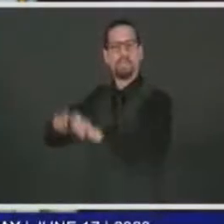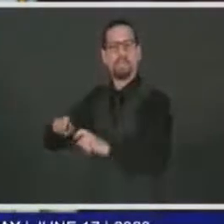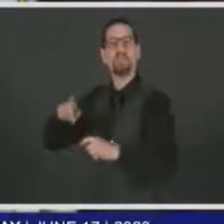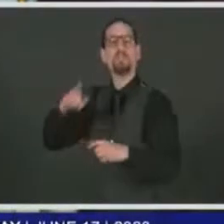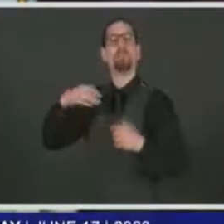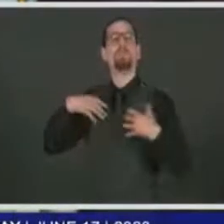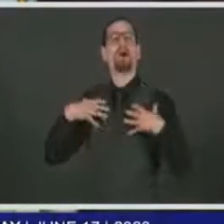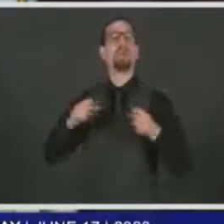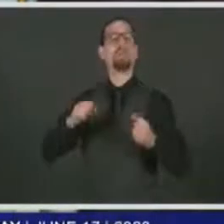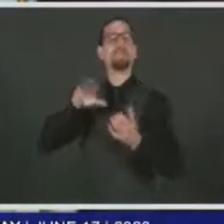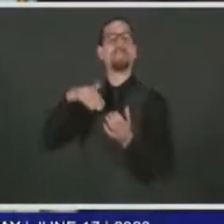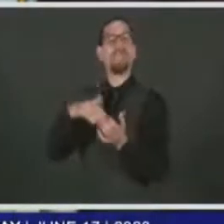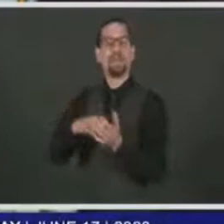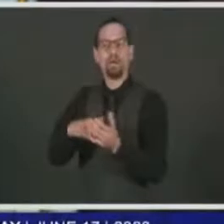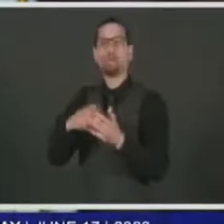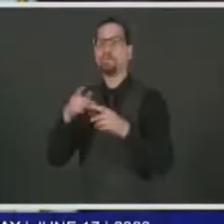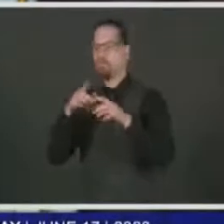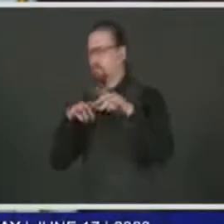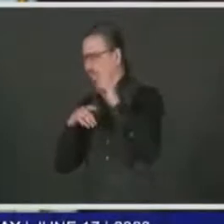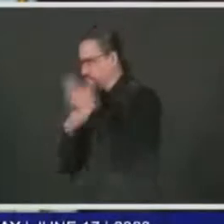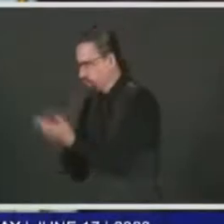we'll figure out a way to get you tested.